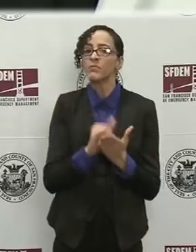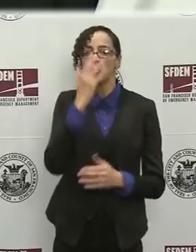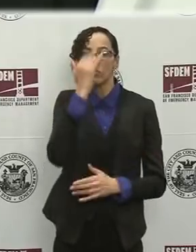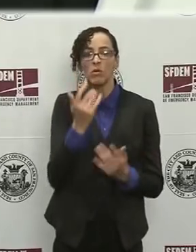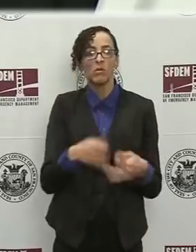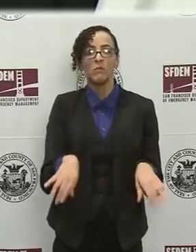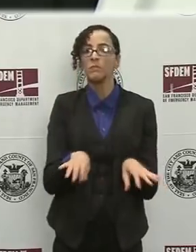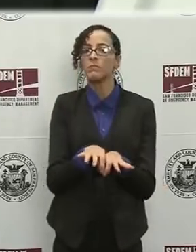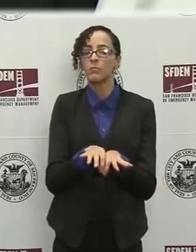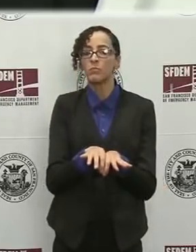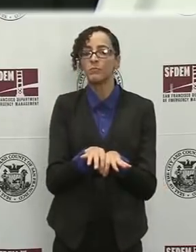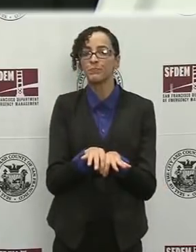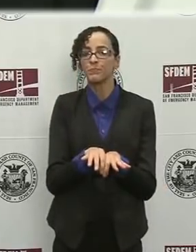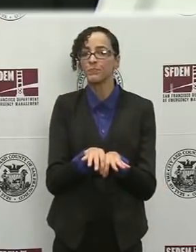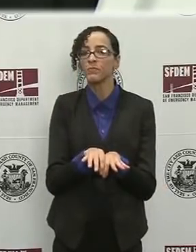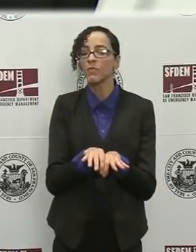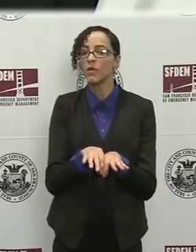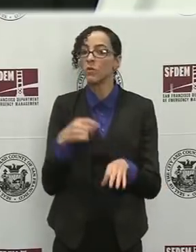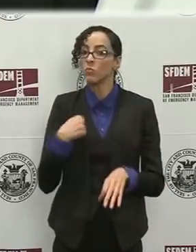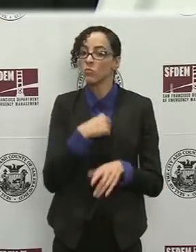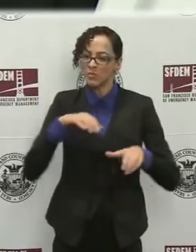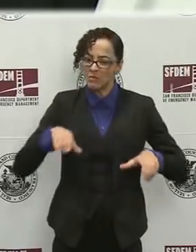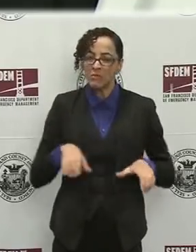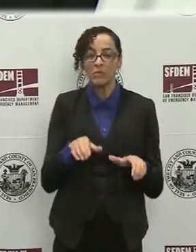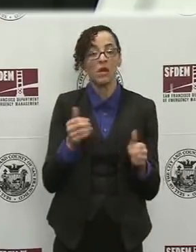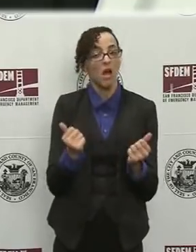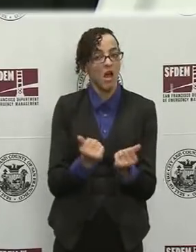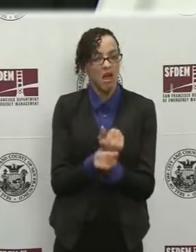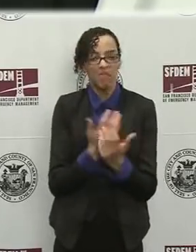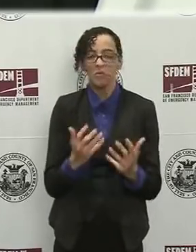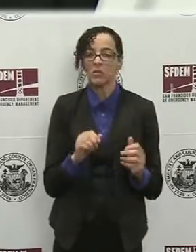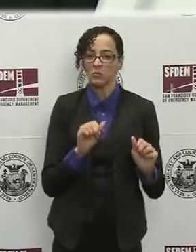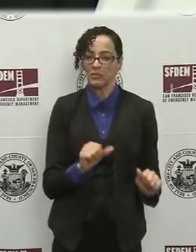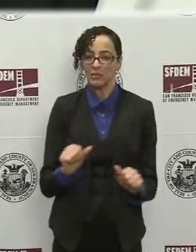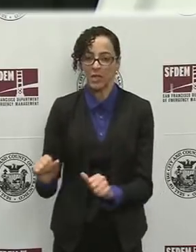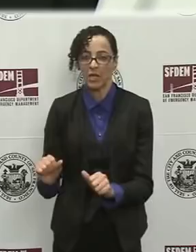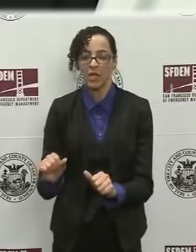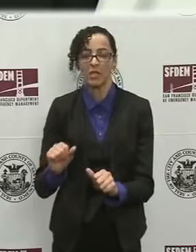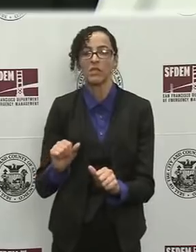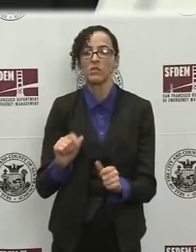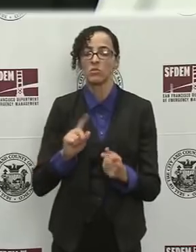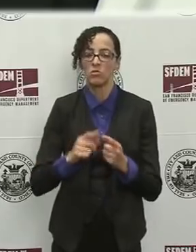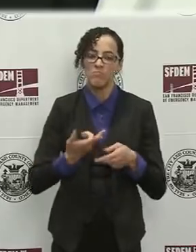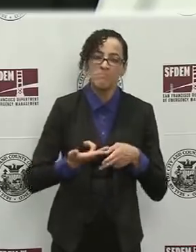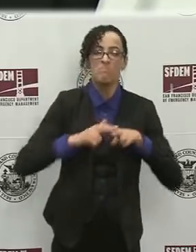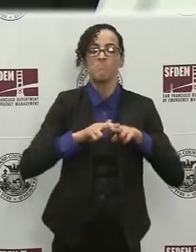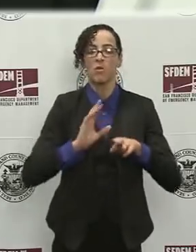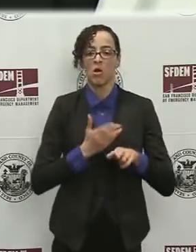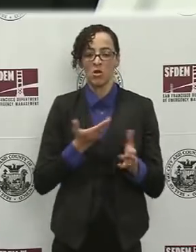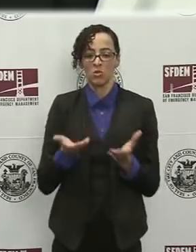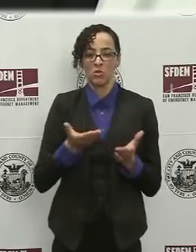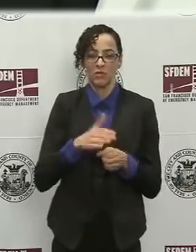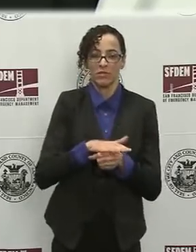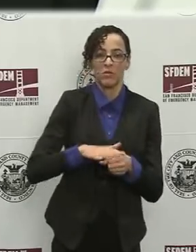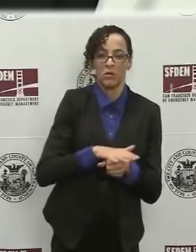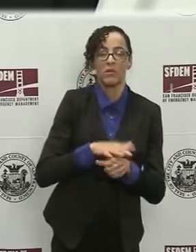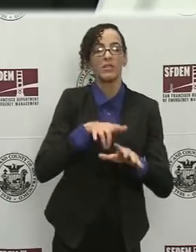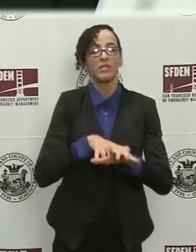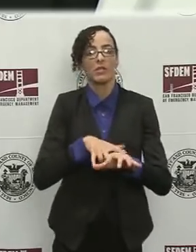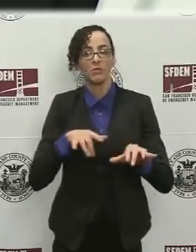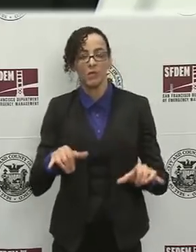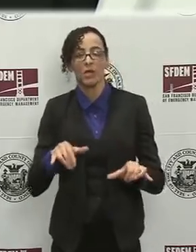important that we do everything we can to ramp up locally, but to provide an option for them to be